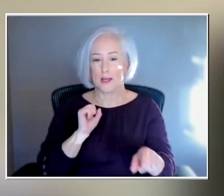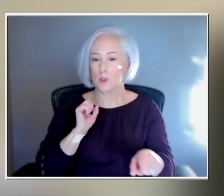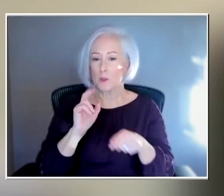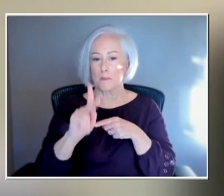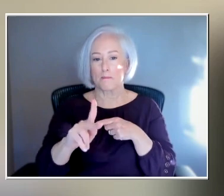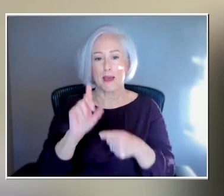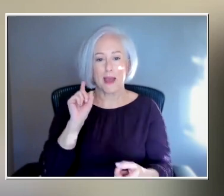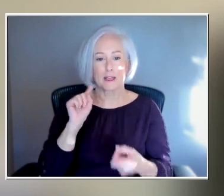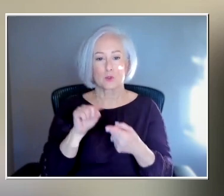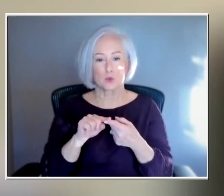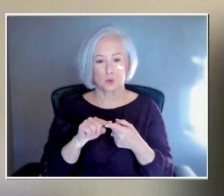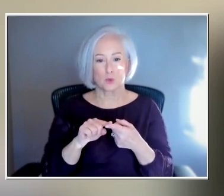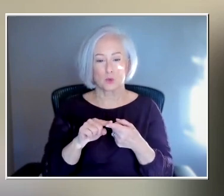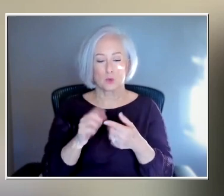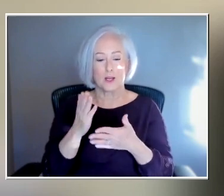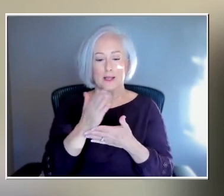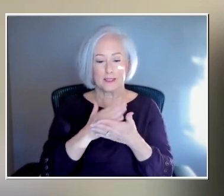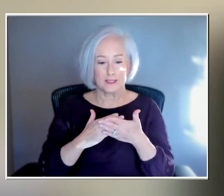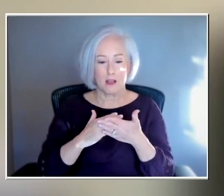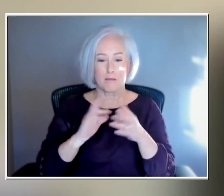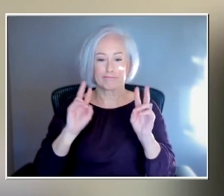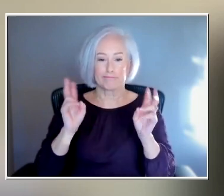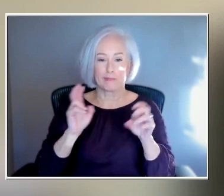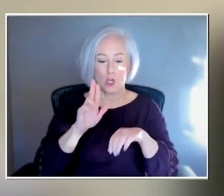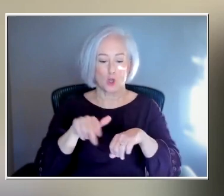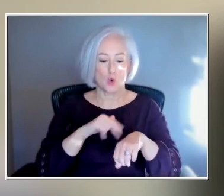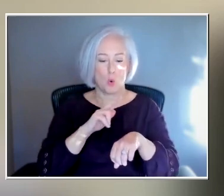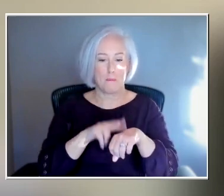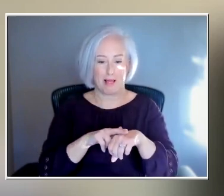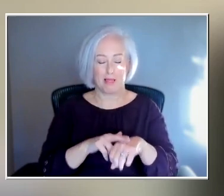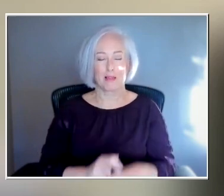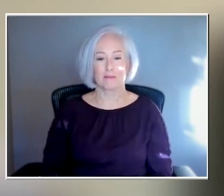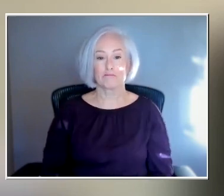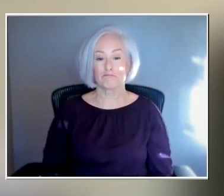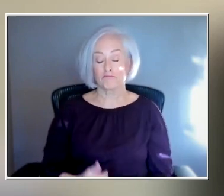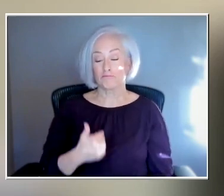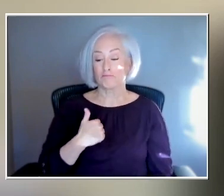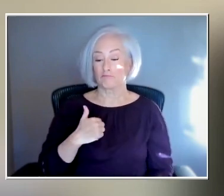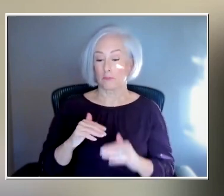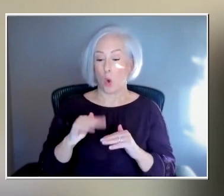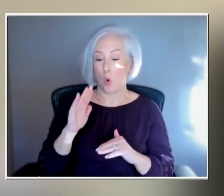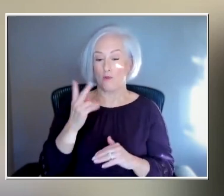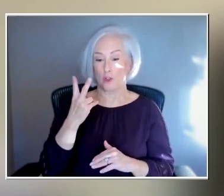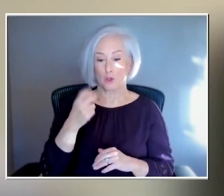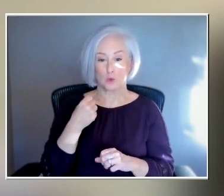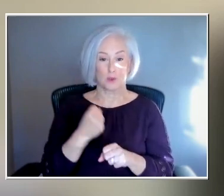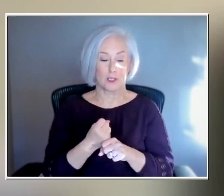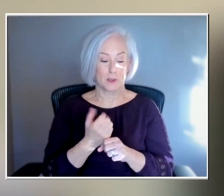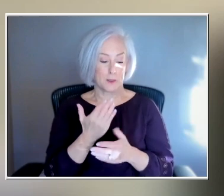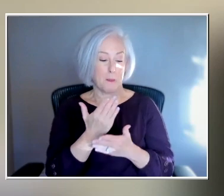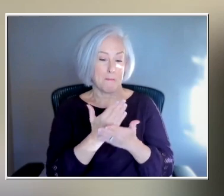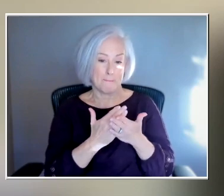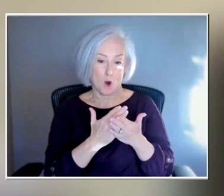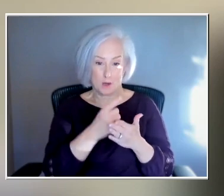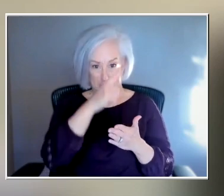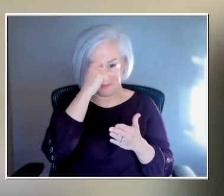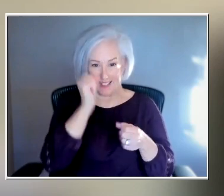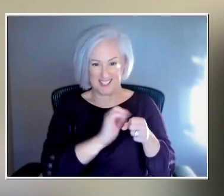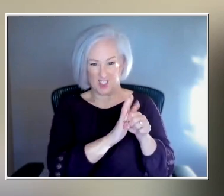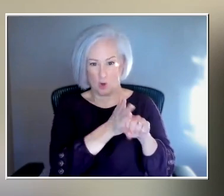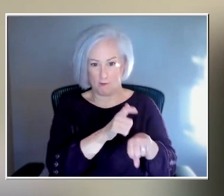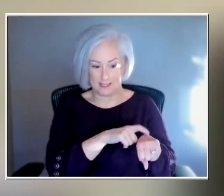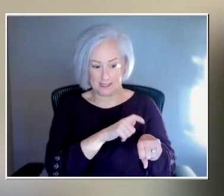some resemblance of normal. It took me over 2 years. Part of it was due to the pandemic, but it took me over 2 years to